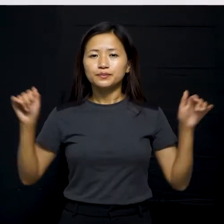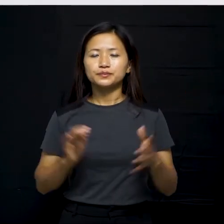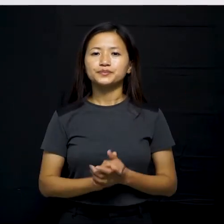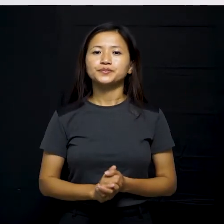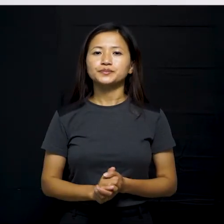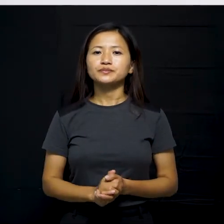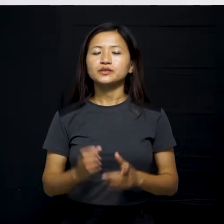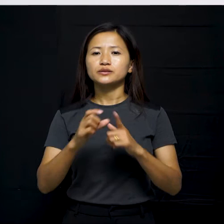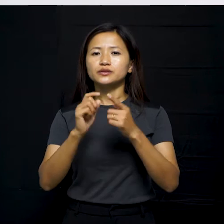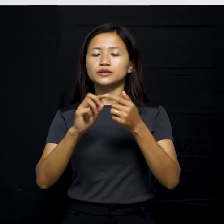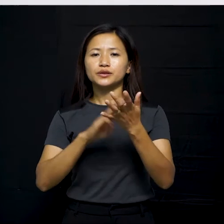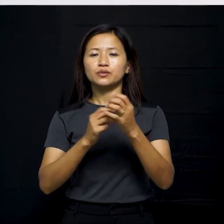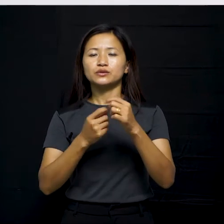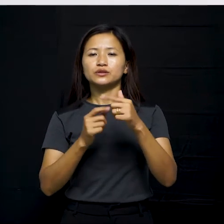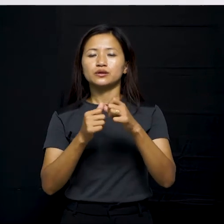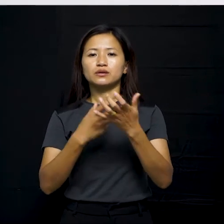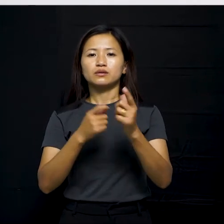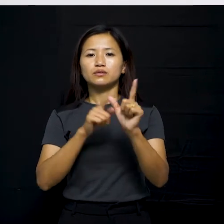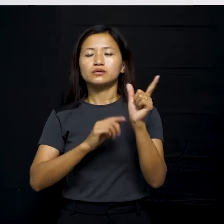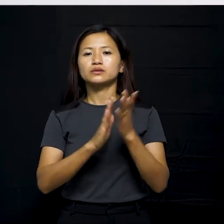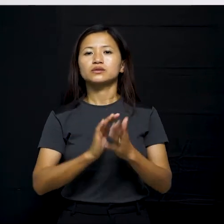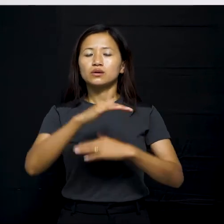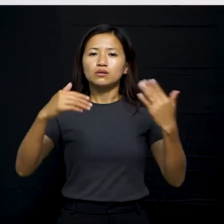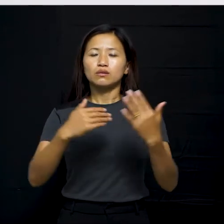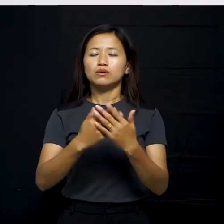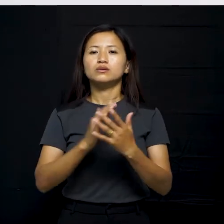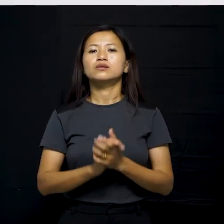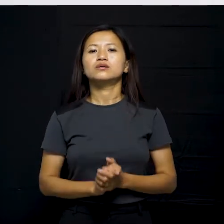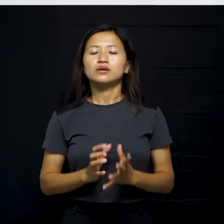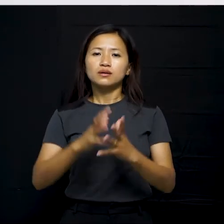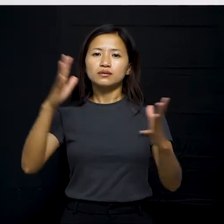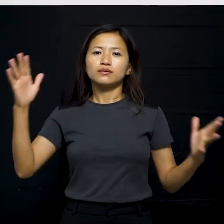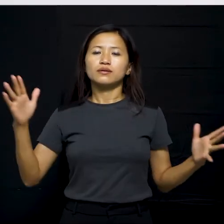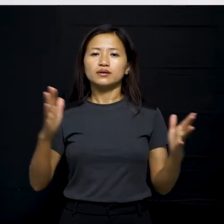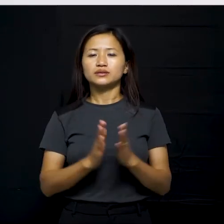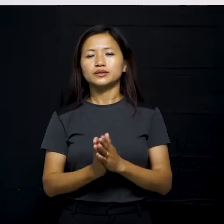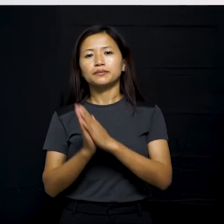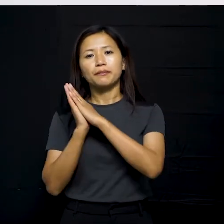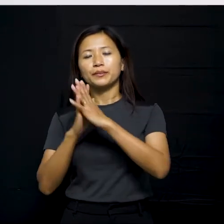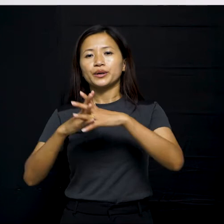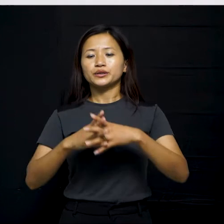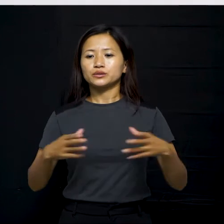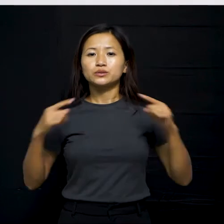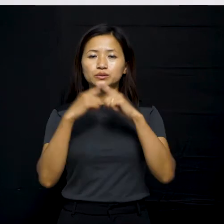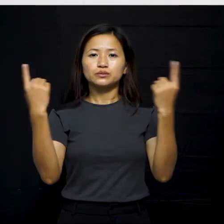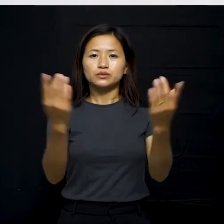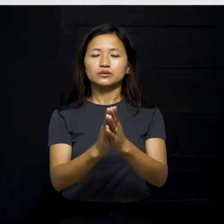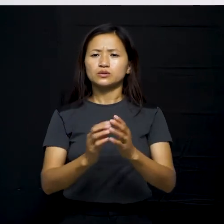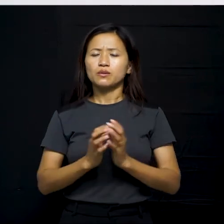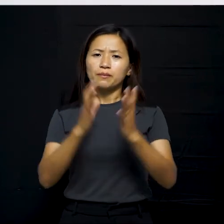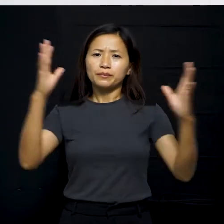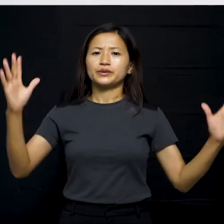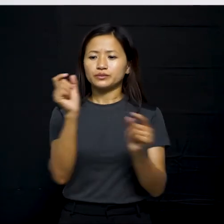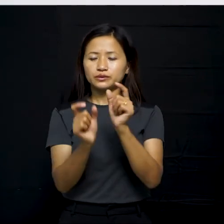is the dormitory. Dormitory is a hall. It's a large bedroom where so many people can gather and stay there